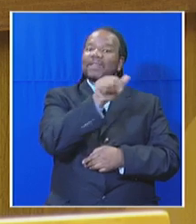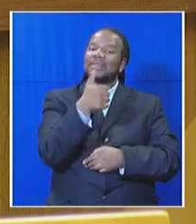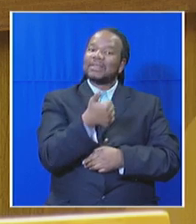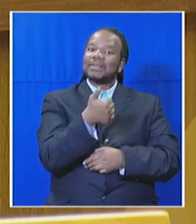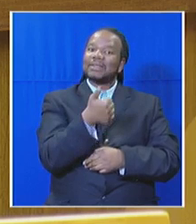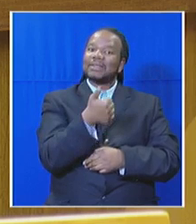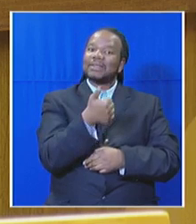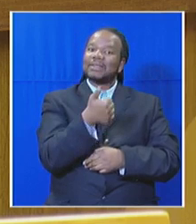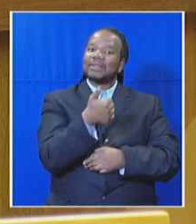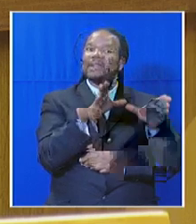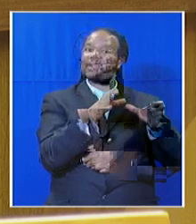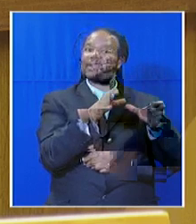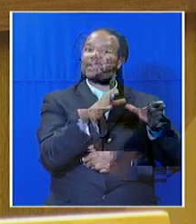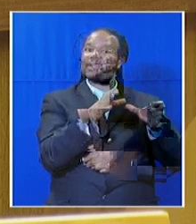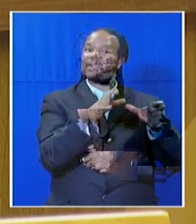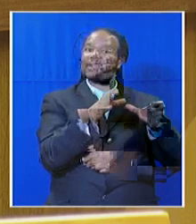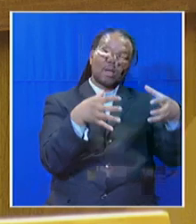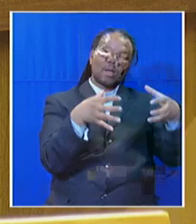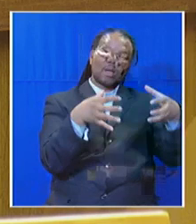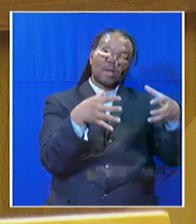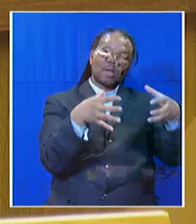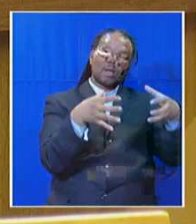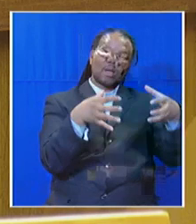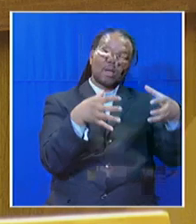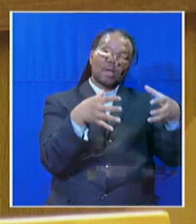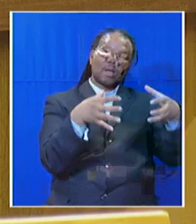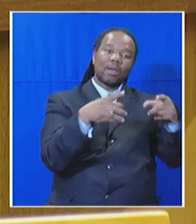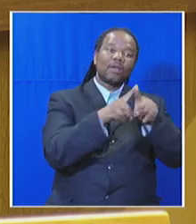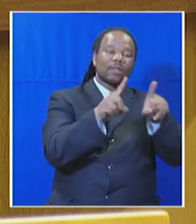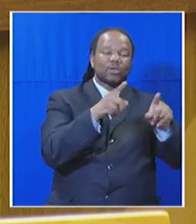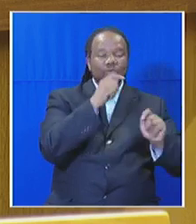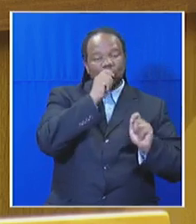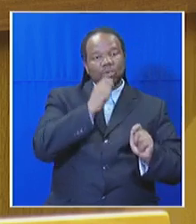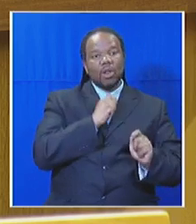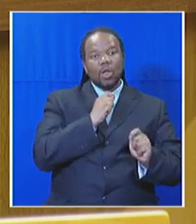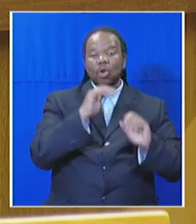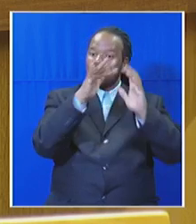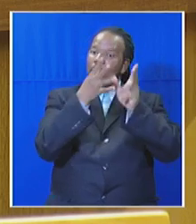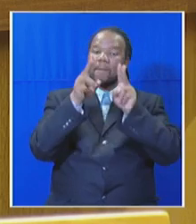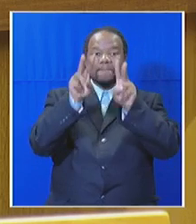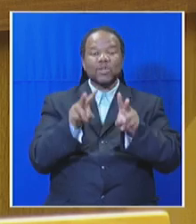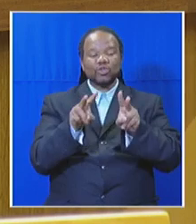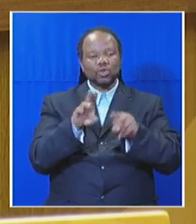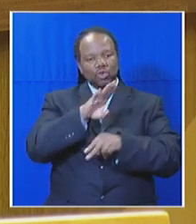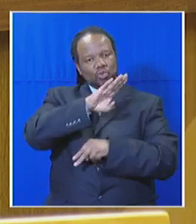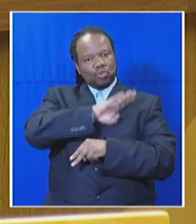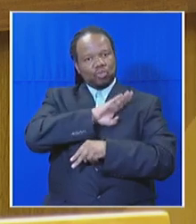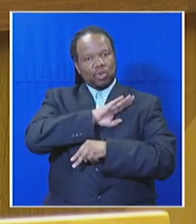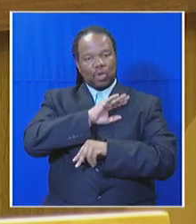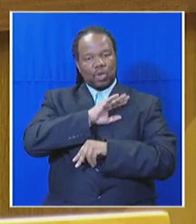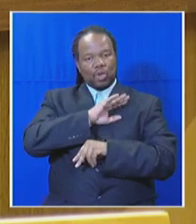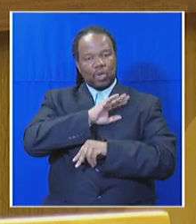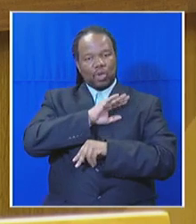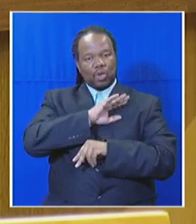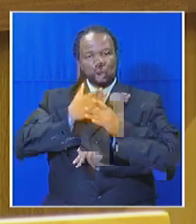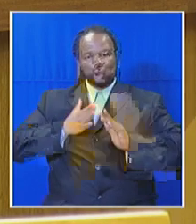organization and with global peace, security, human rights,